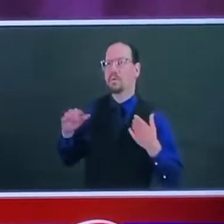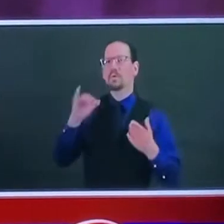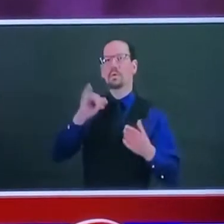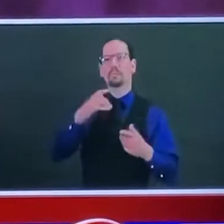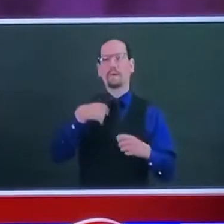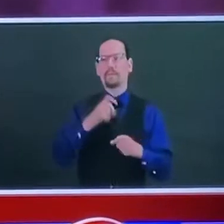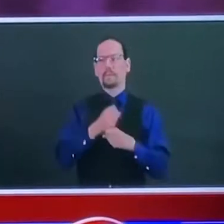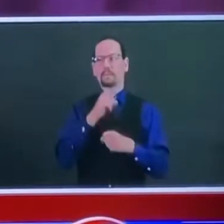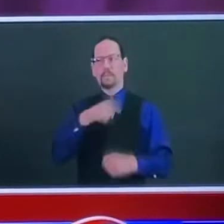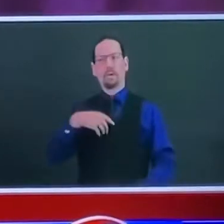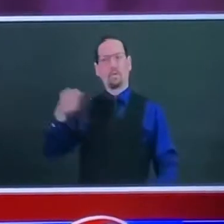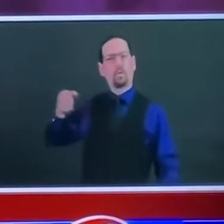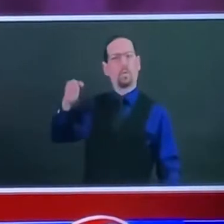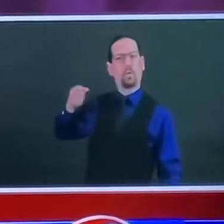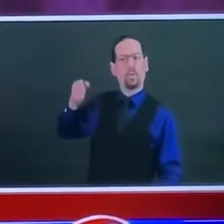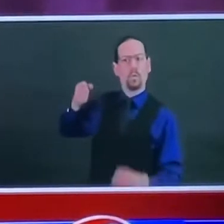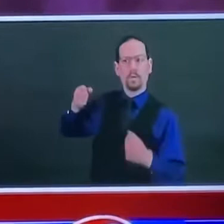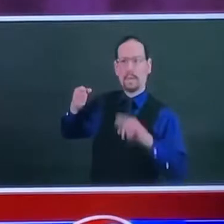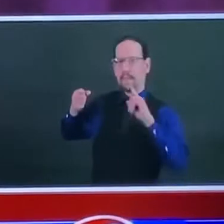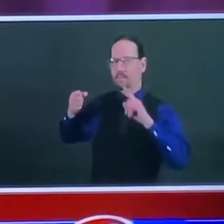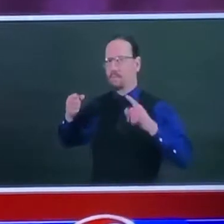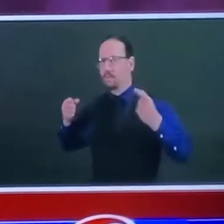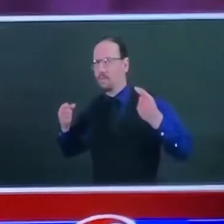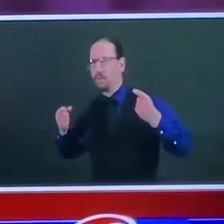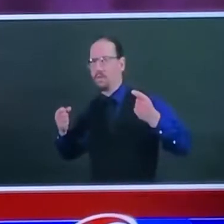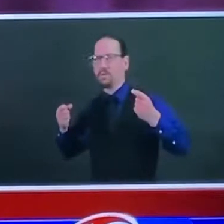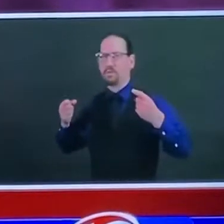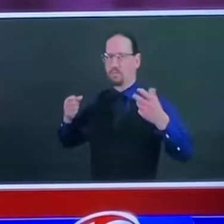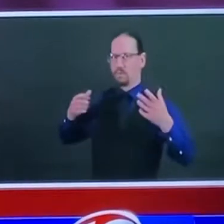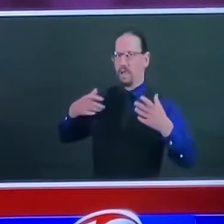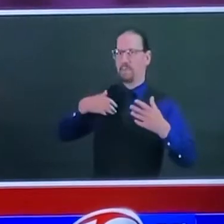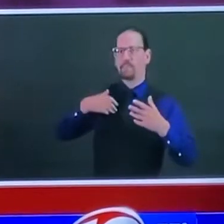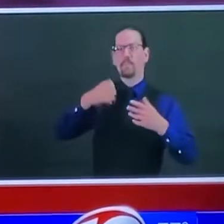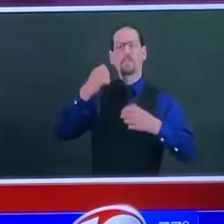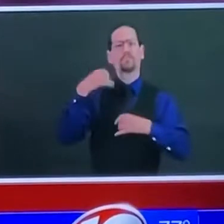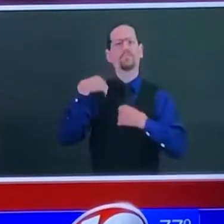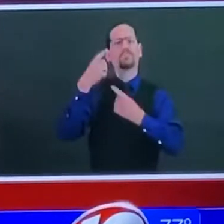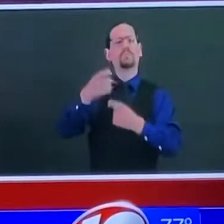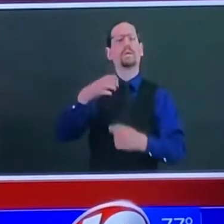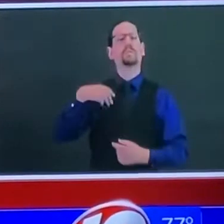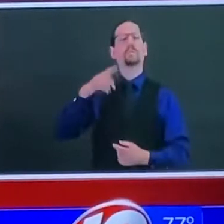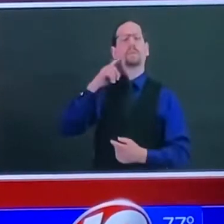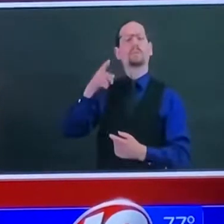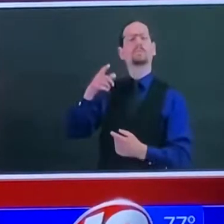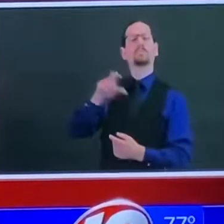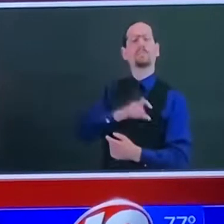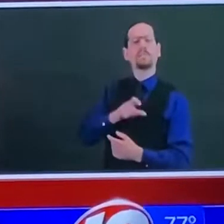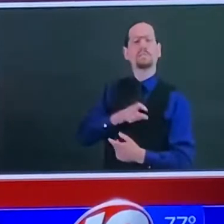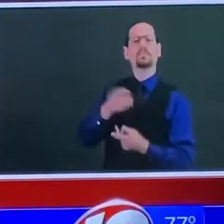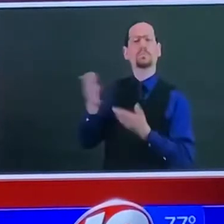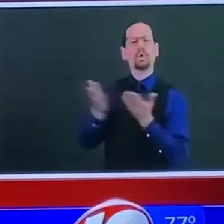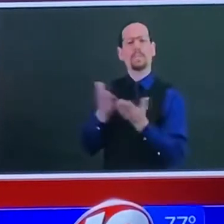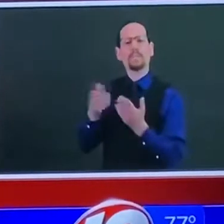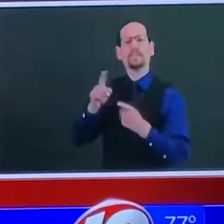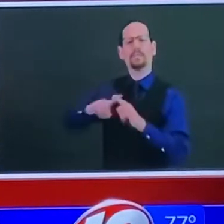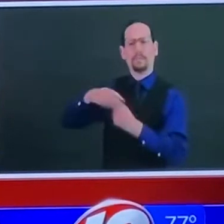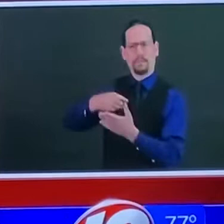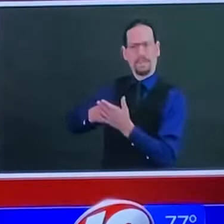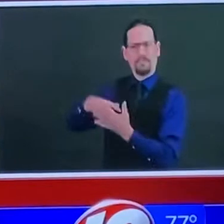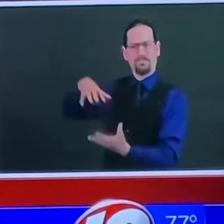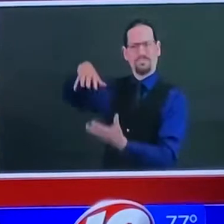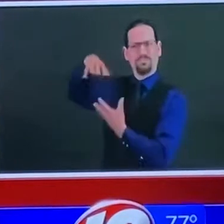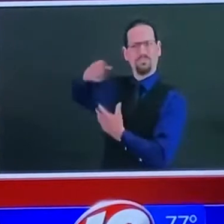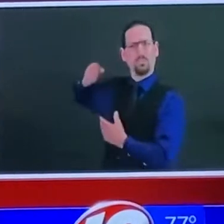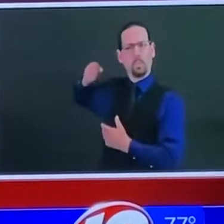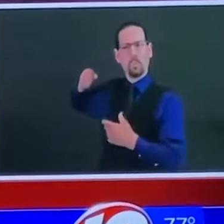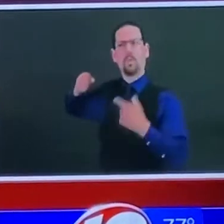North Providence State Police, East Providence, they had this huge pile of money yeah. years ago. They could only spend it for a specific thing. Well, then they got creative, and they said,